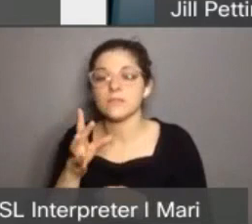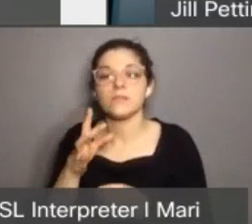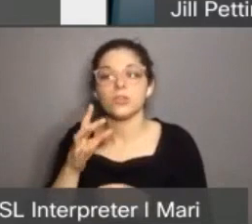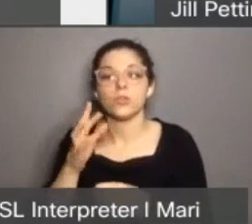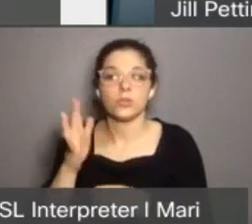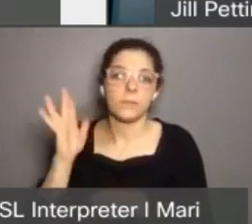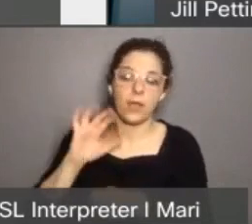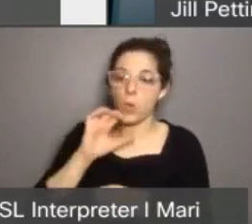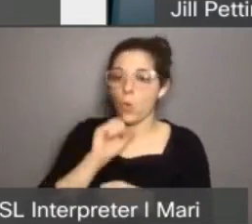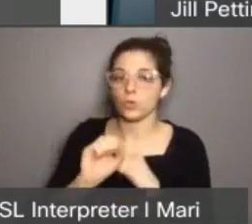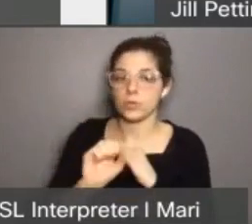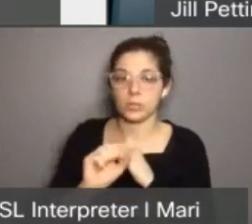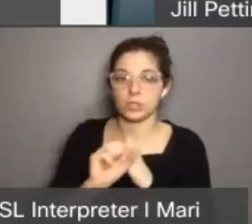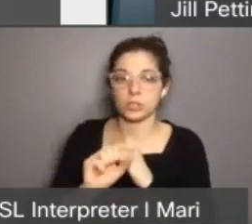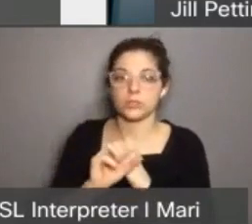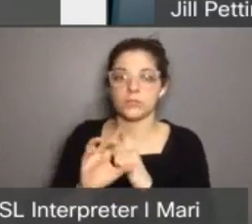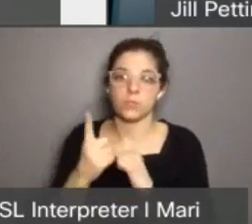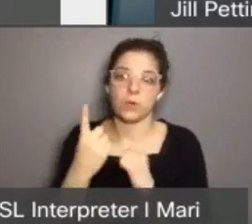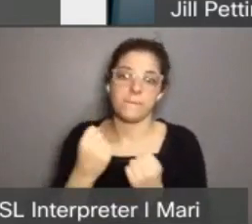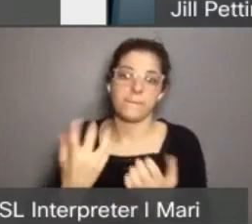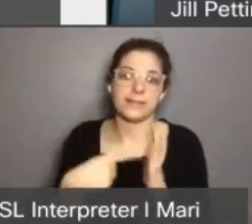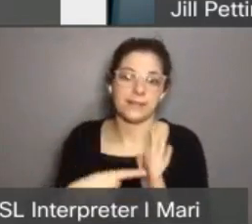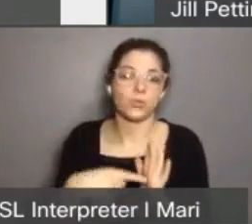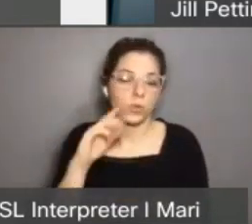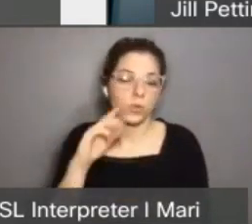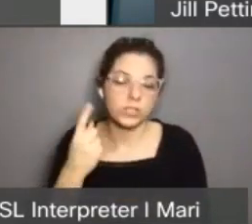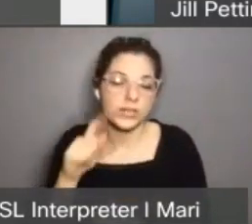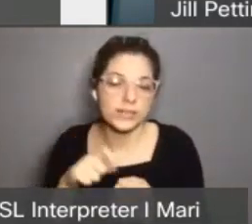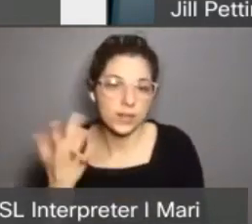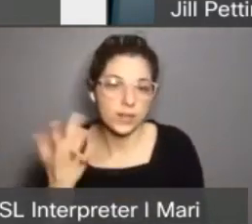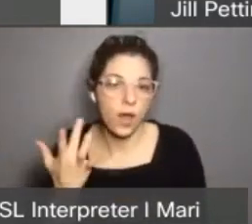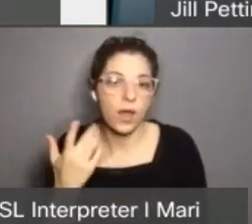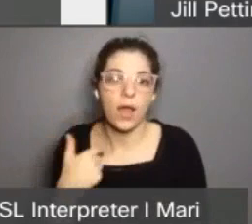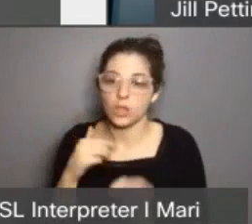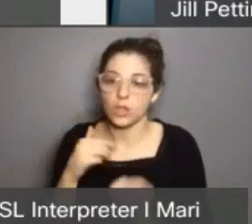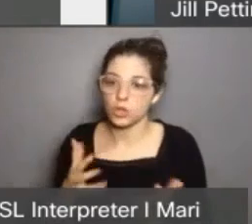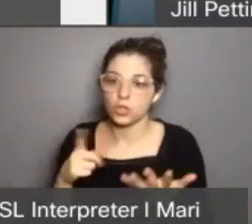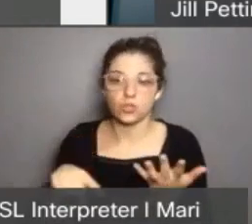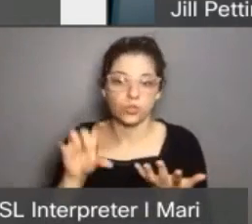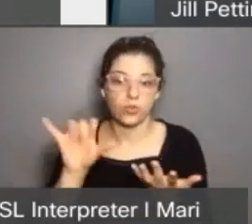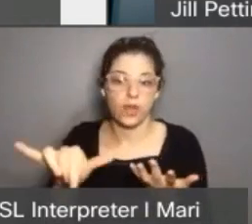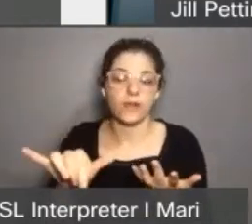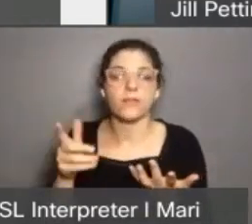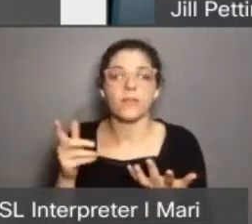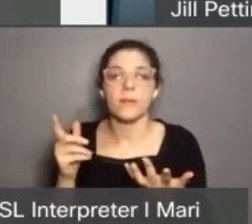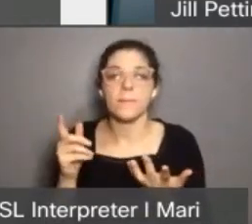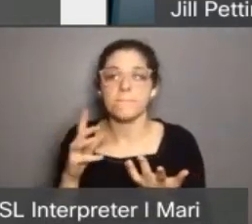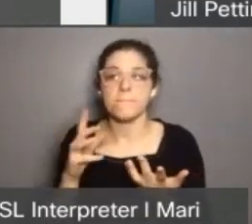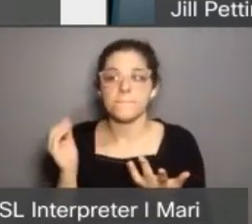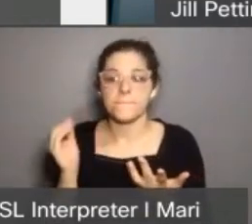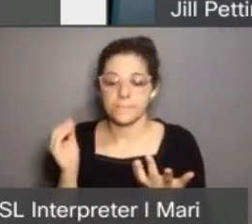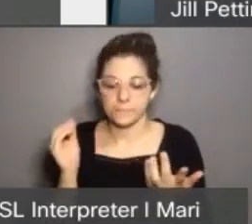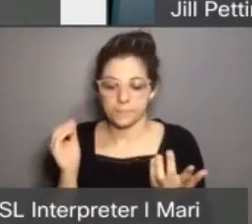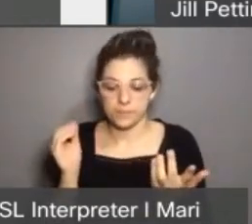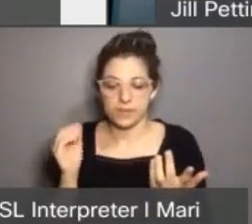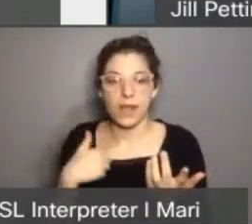old commercials, just for one of the many examples, you will understand exactly why. I encourage all of you to do that. And then, because I